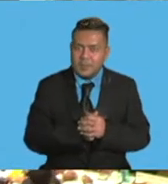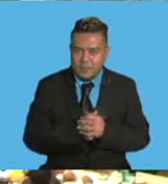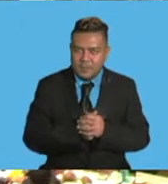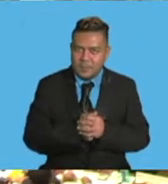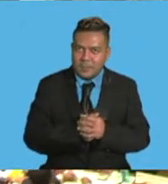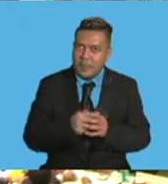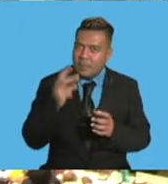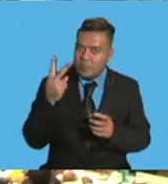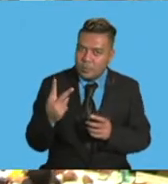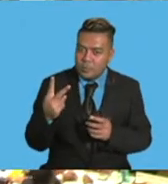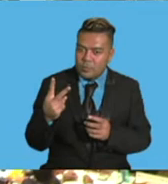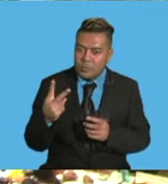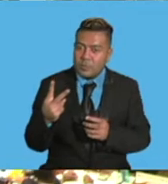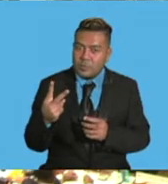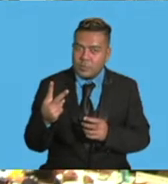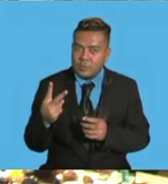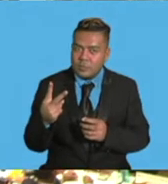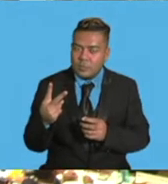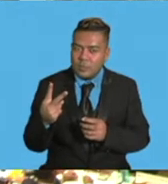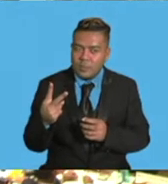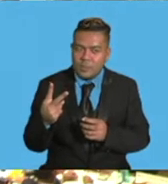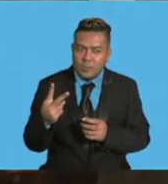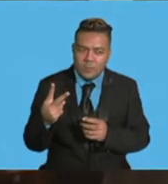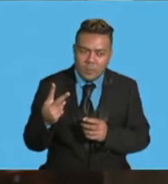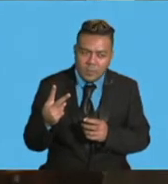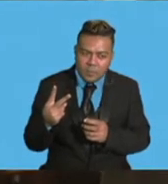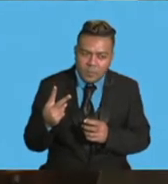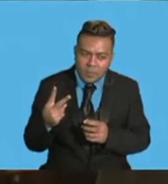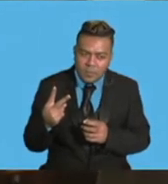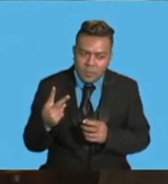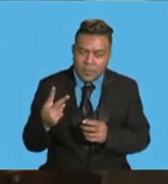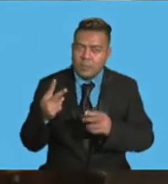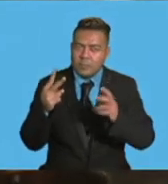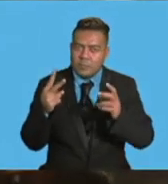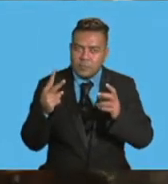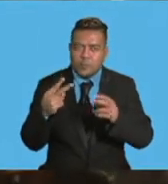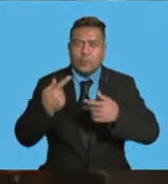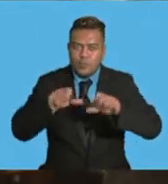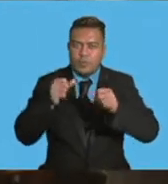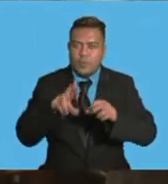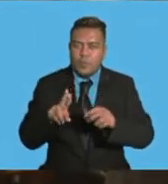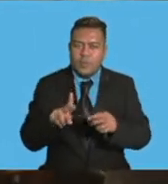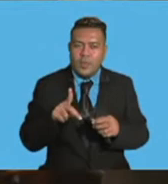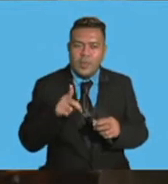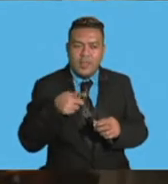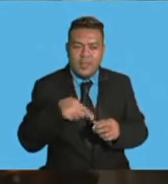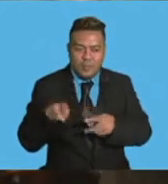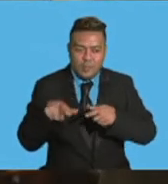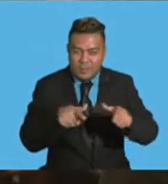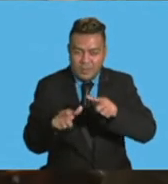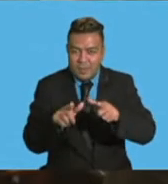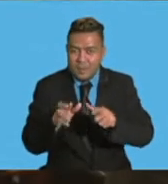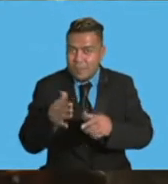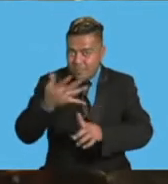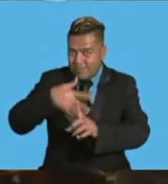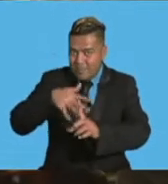critical for our people that do use the sea lanes for their travel. For background purposes,